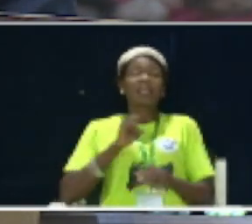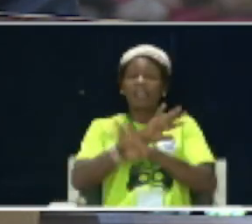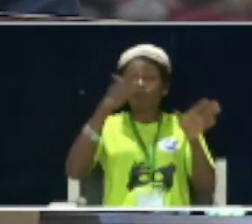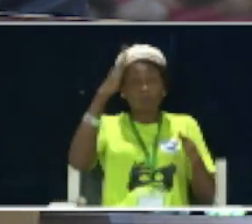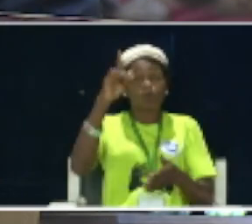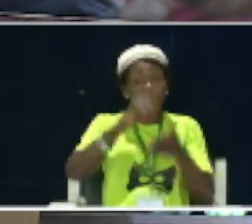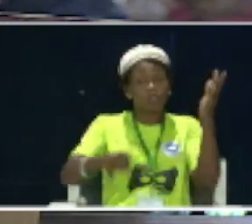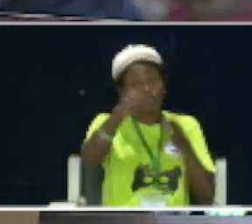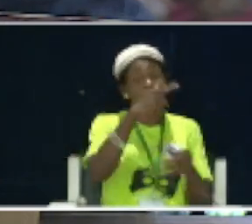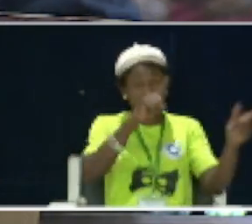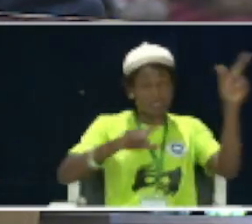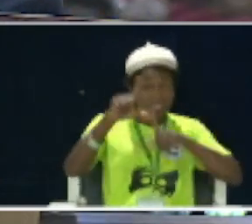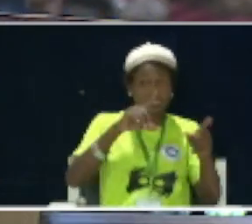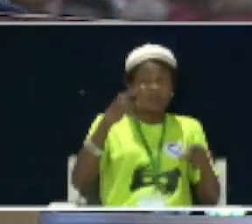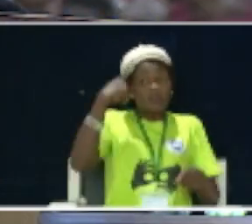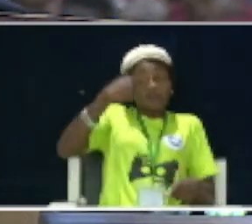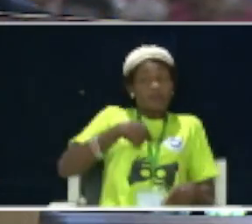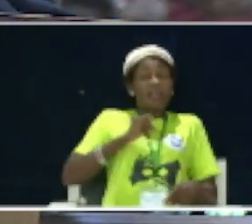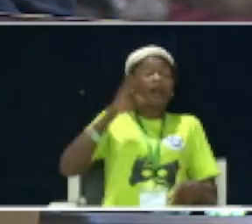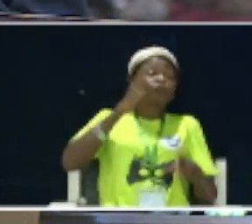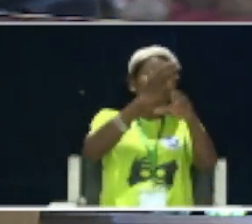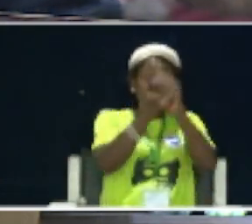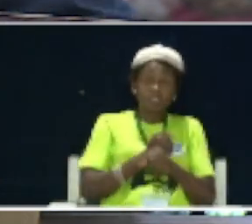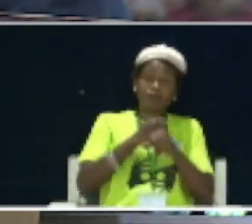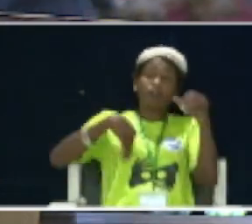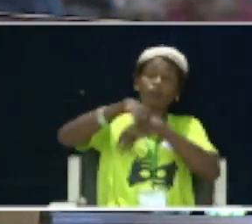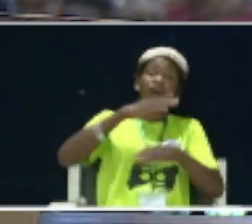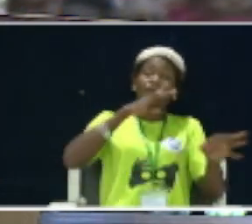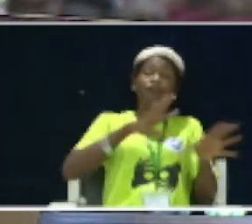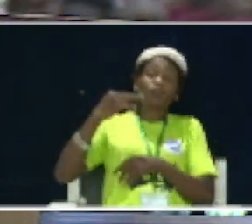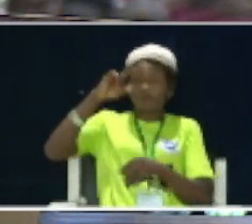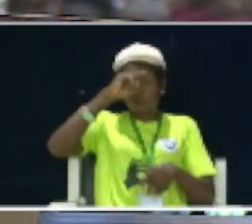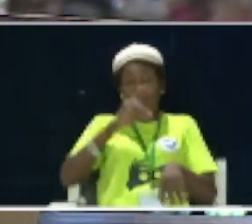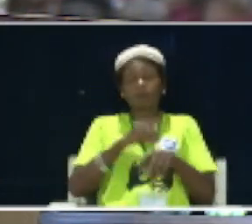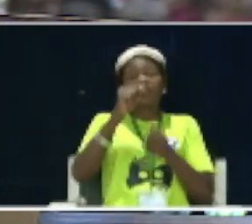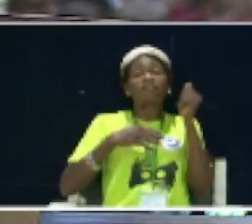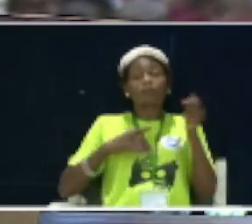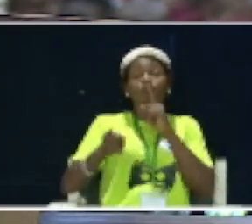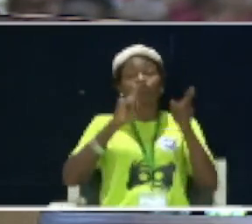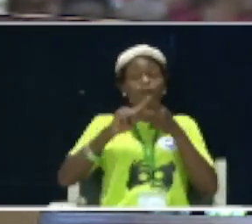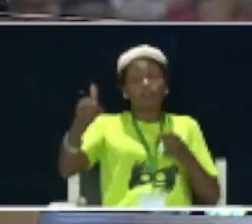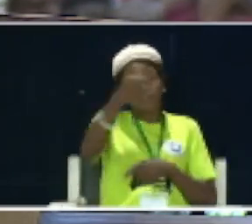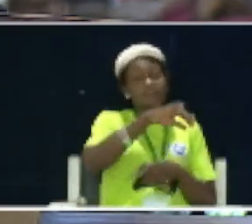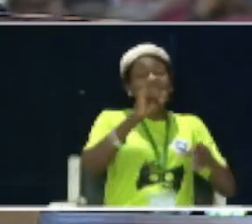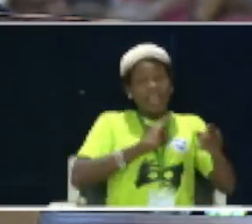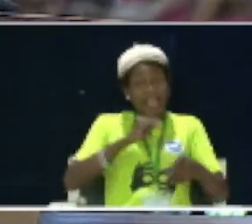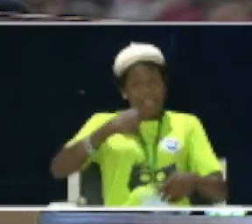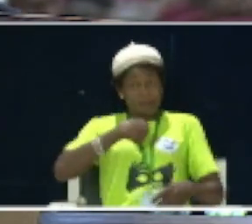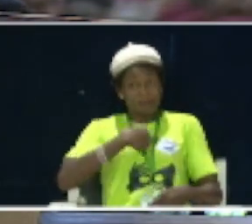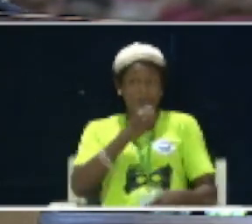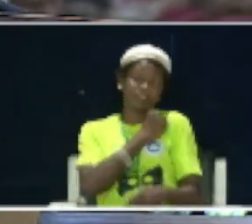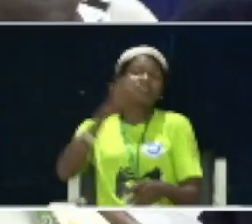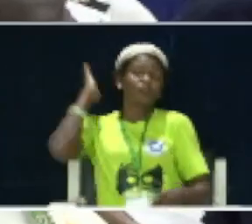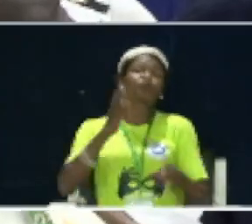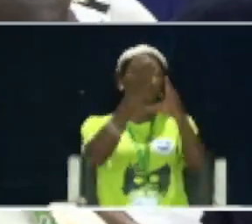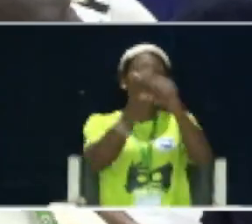you are saying. Well, you better say for yourself. Everybody for himself. I will receive an overflow